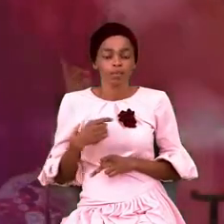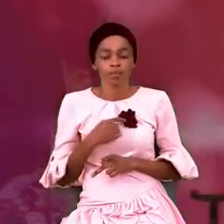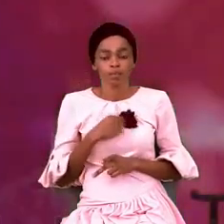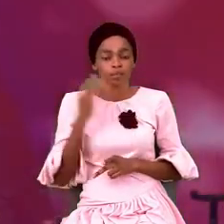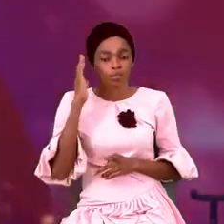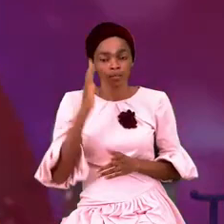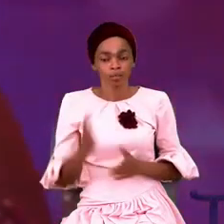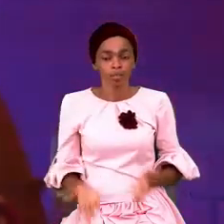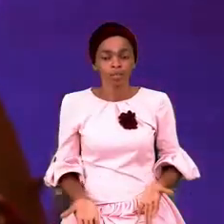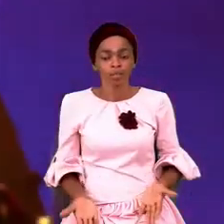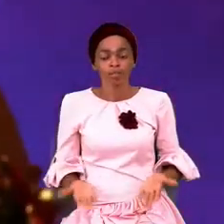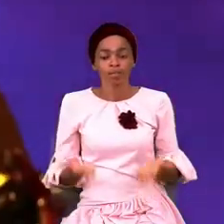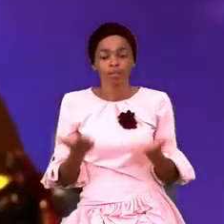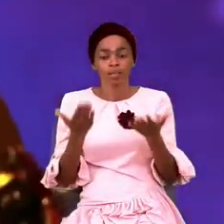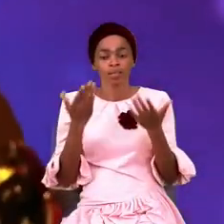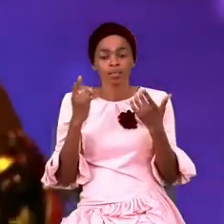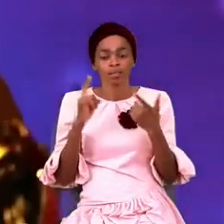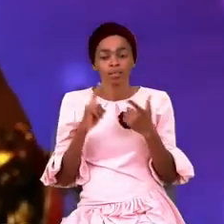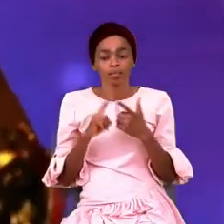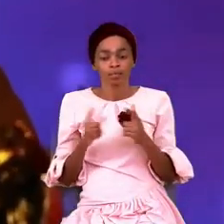share.